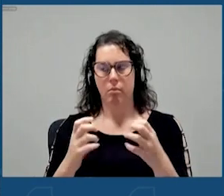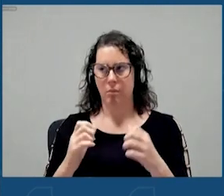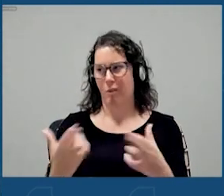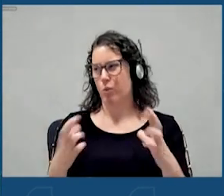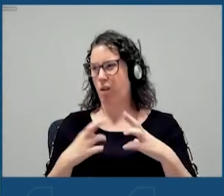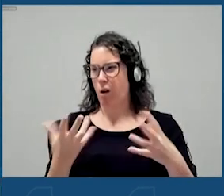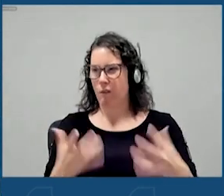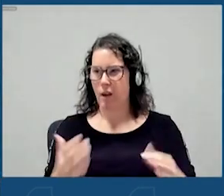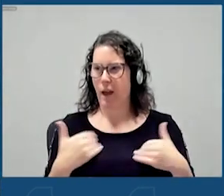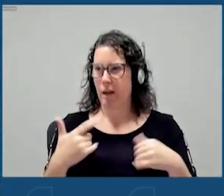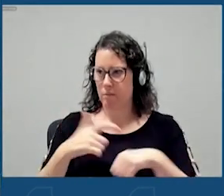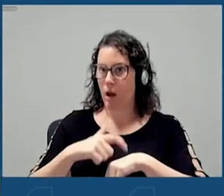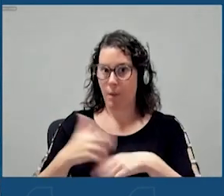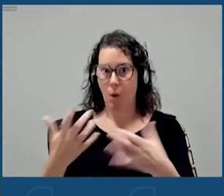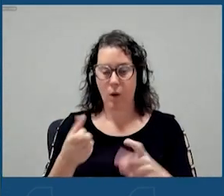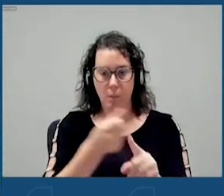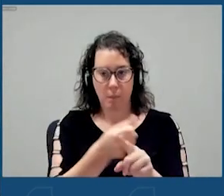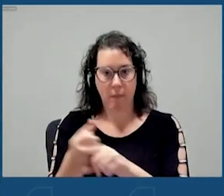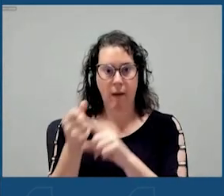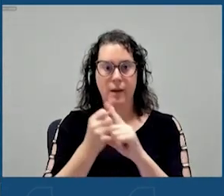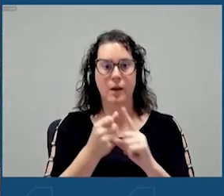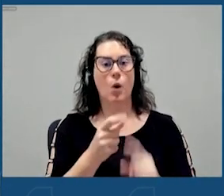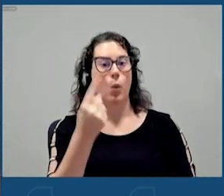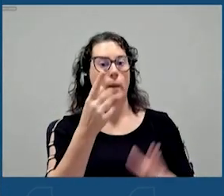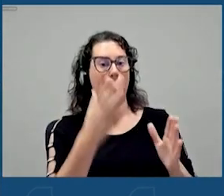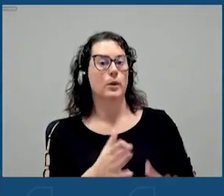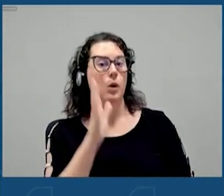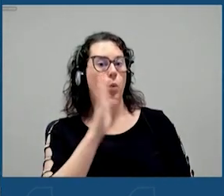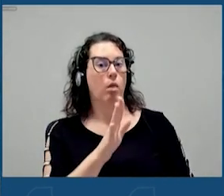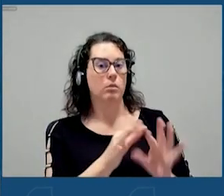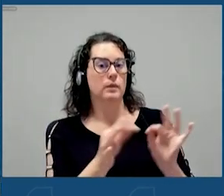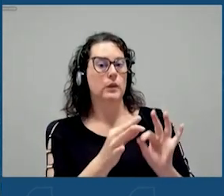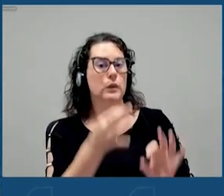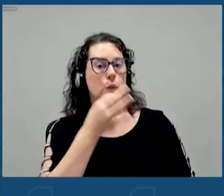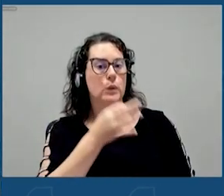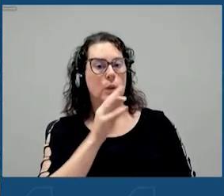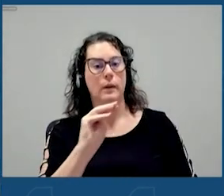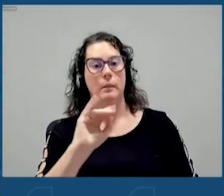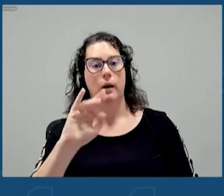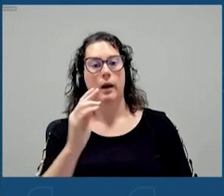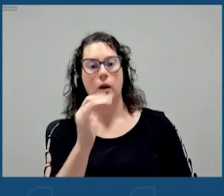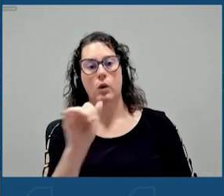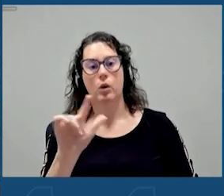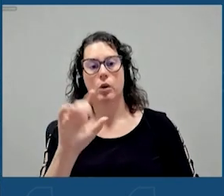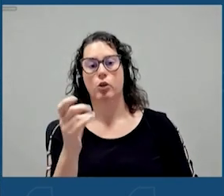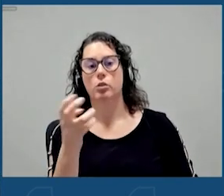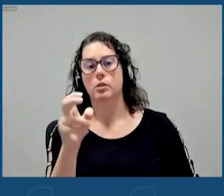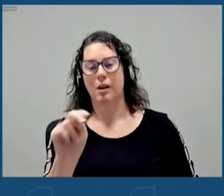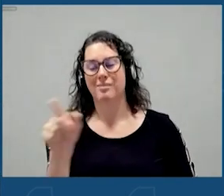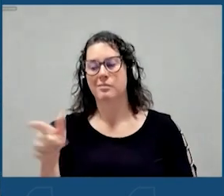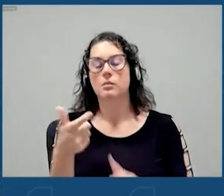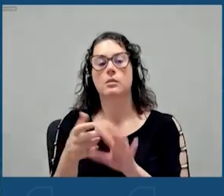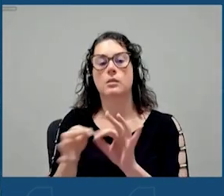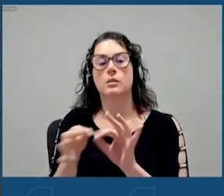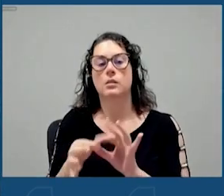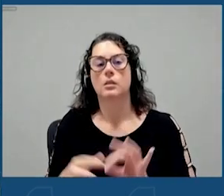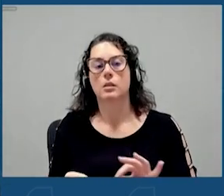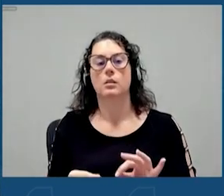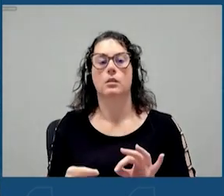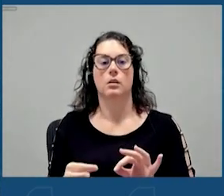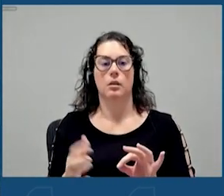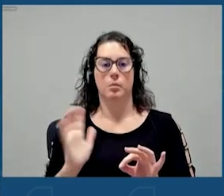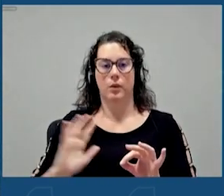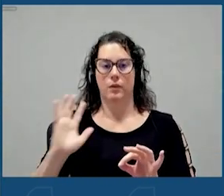of those people you're going to hear from shortly, Michael Kirtan. He told me about his efforts to go from being all